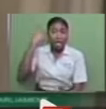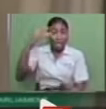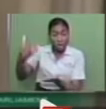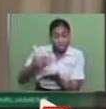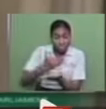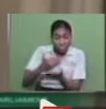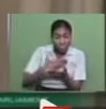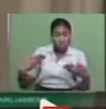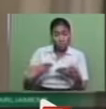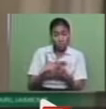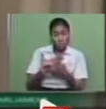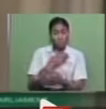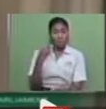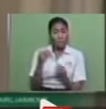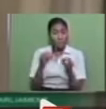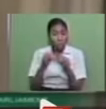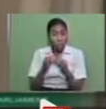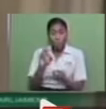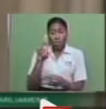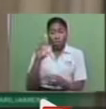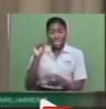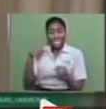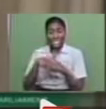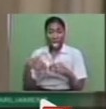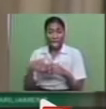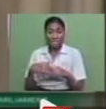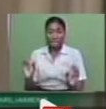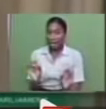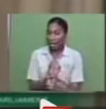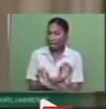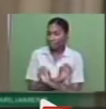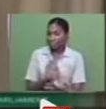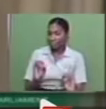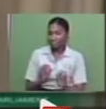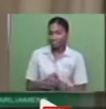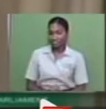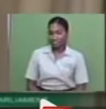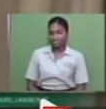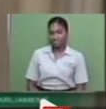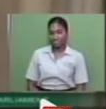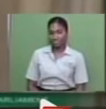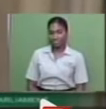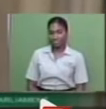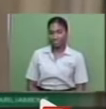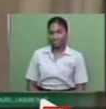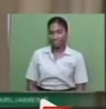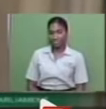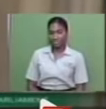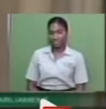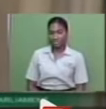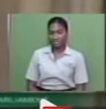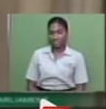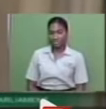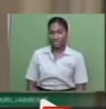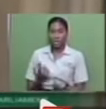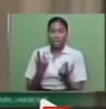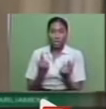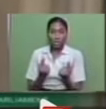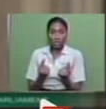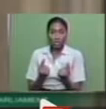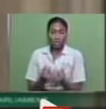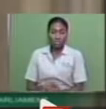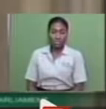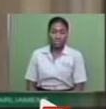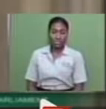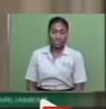one. Because what you have to do is those products, those items